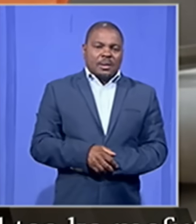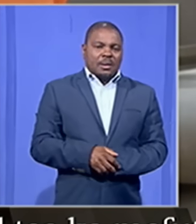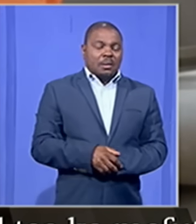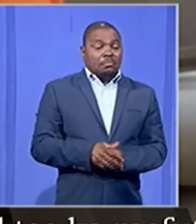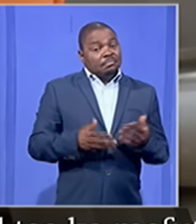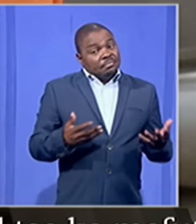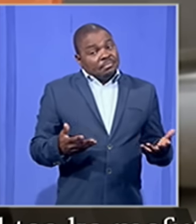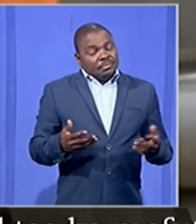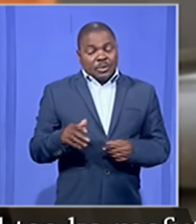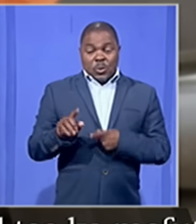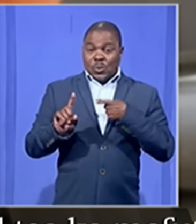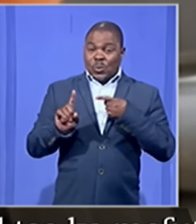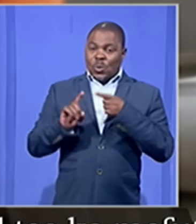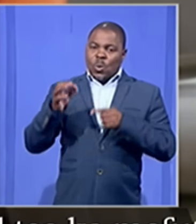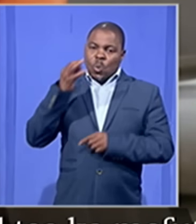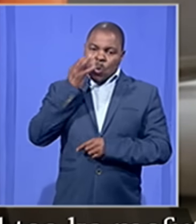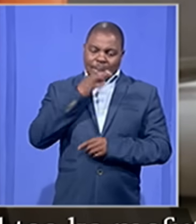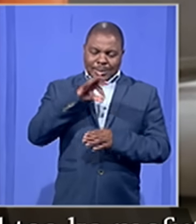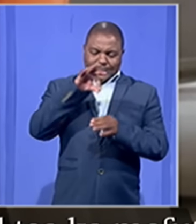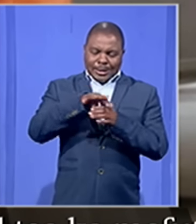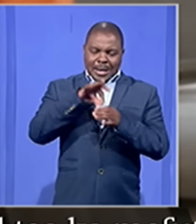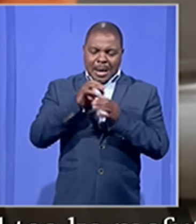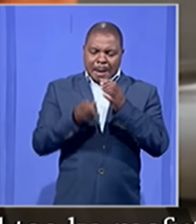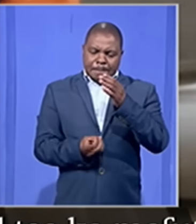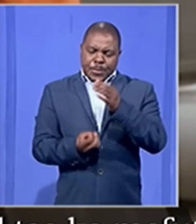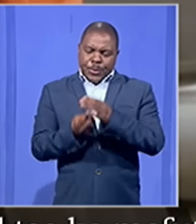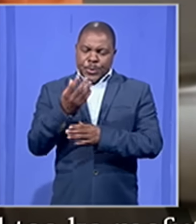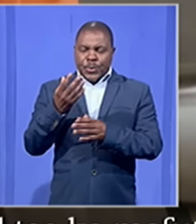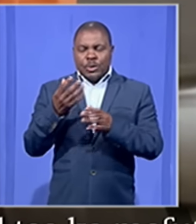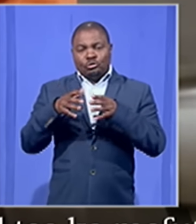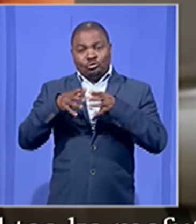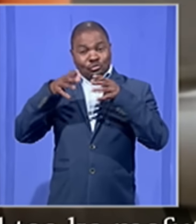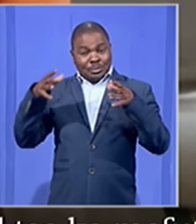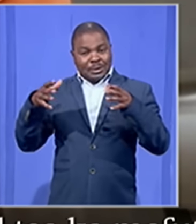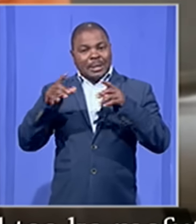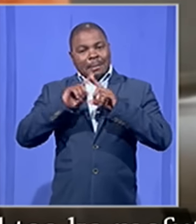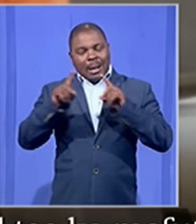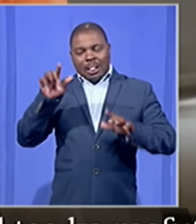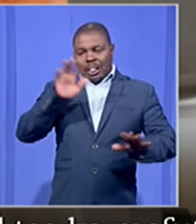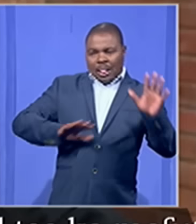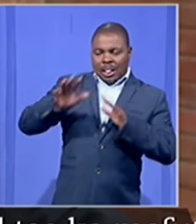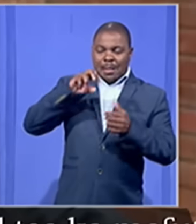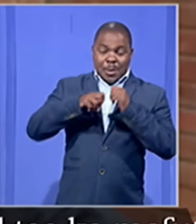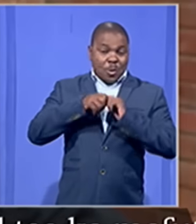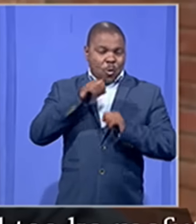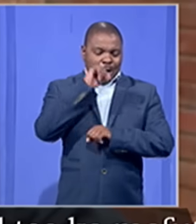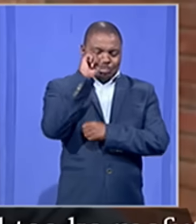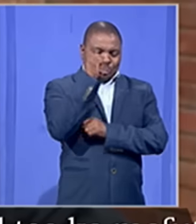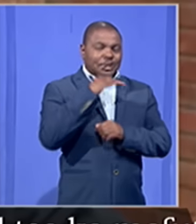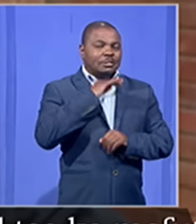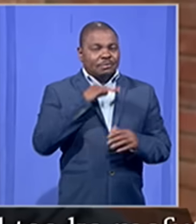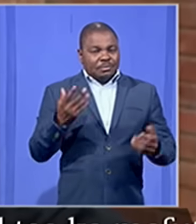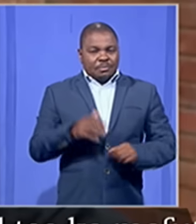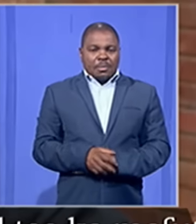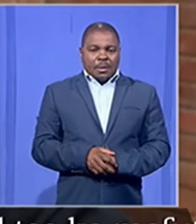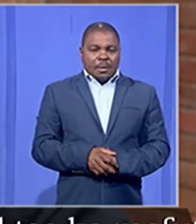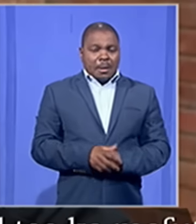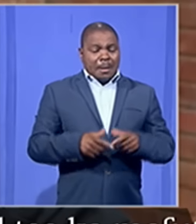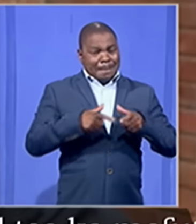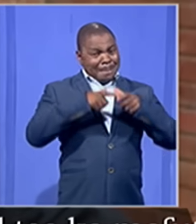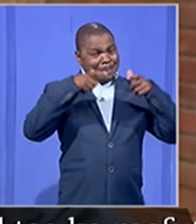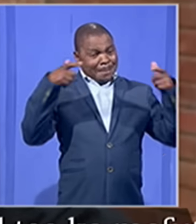bjalo, Moshomane o re tšweletšo ya tee ka bontši e šitišwa ke tlhokego ya metšhini. Ditlhoko tša rena tše dikgolo